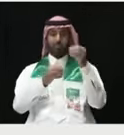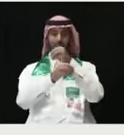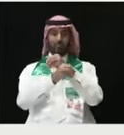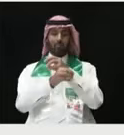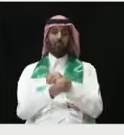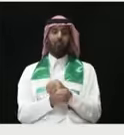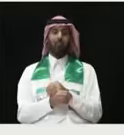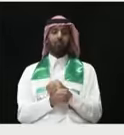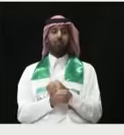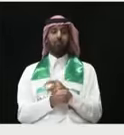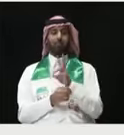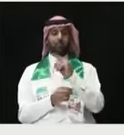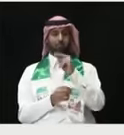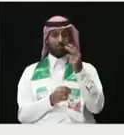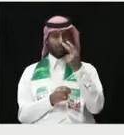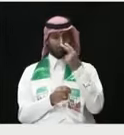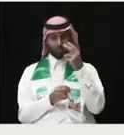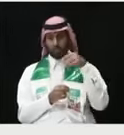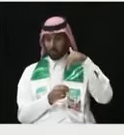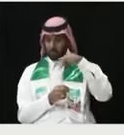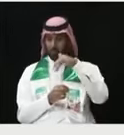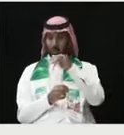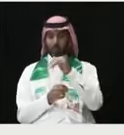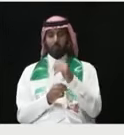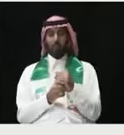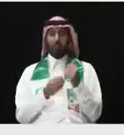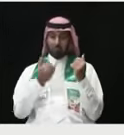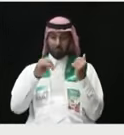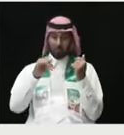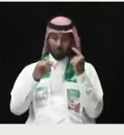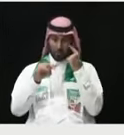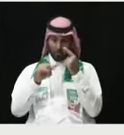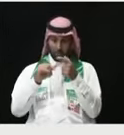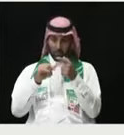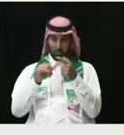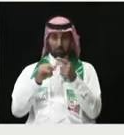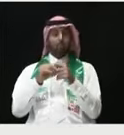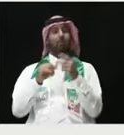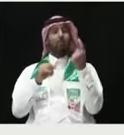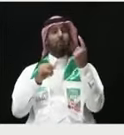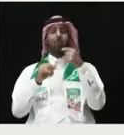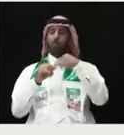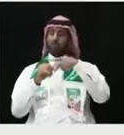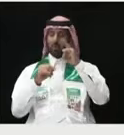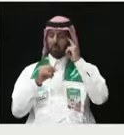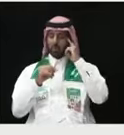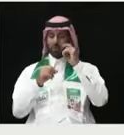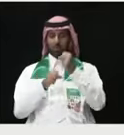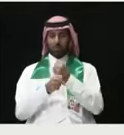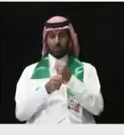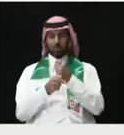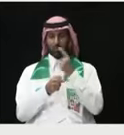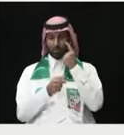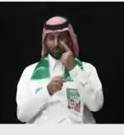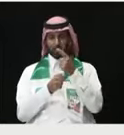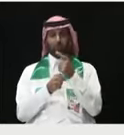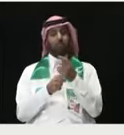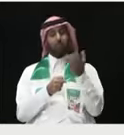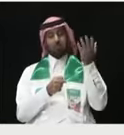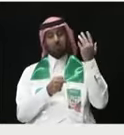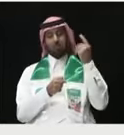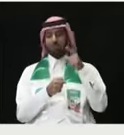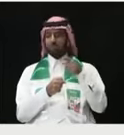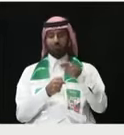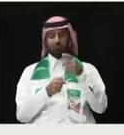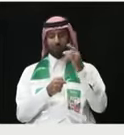TV. Did he go out? Now we will change it into he was not working. He wasn't working yesterday